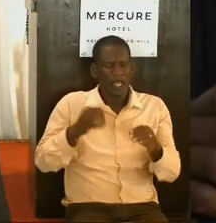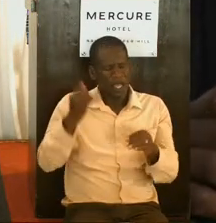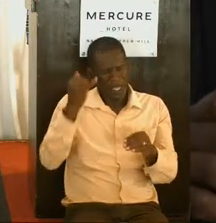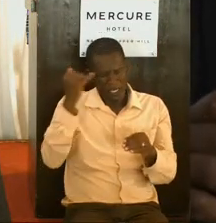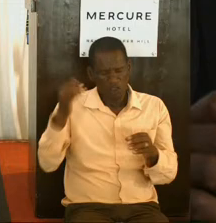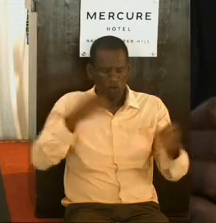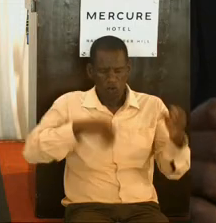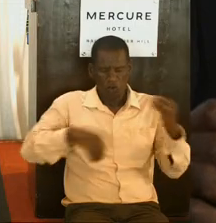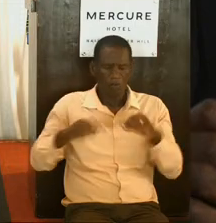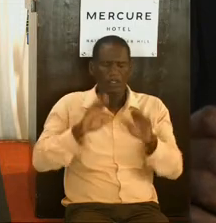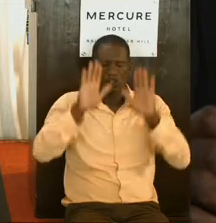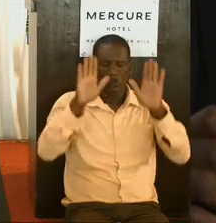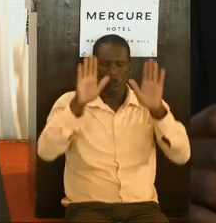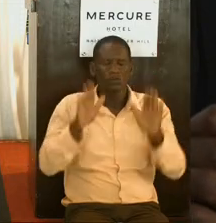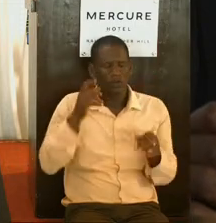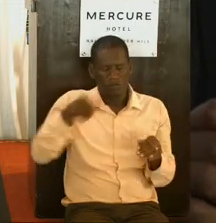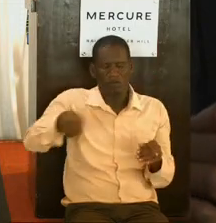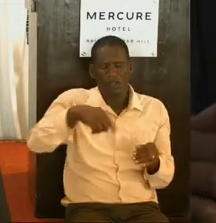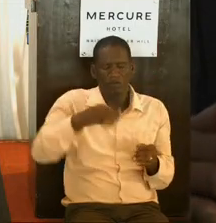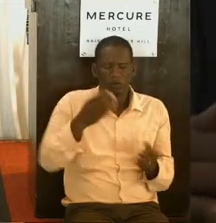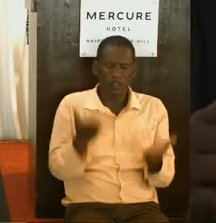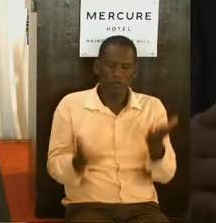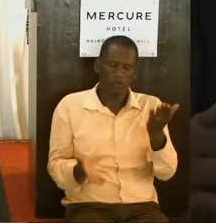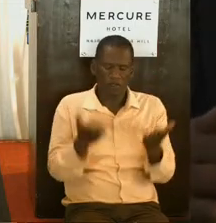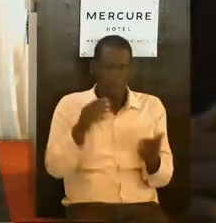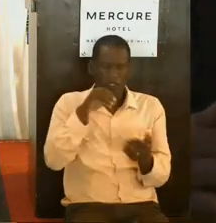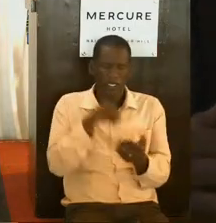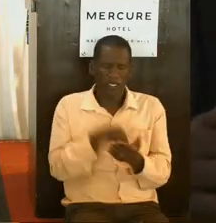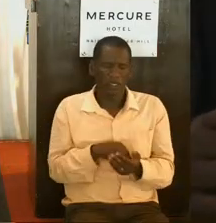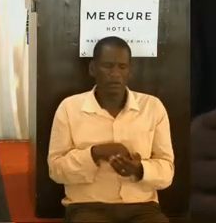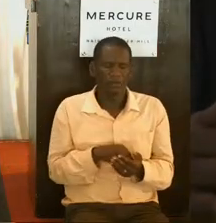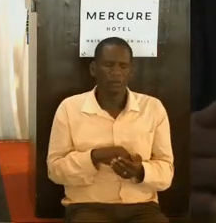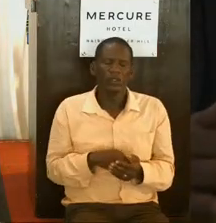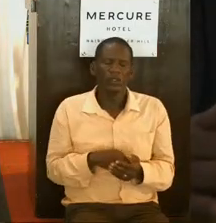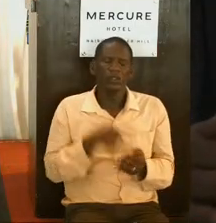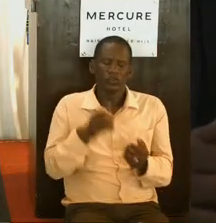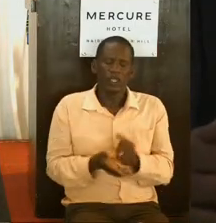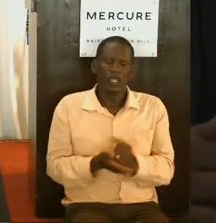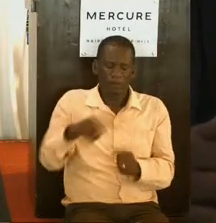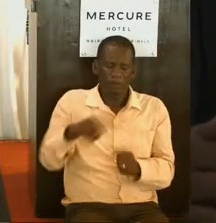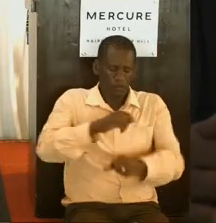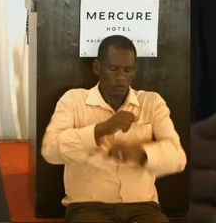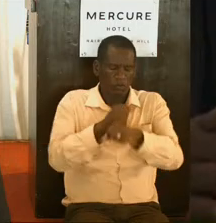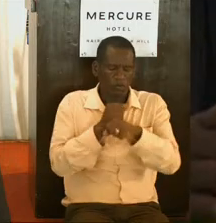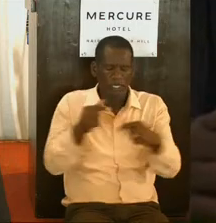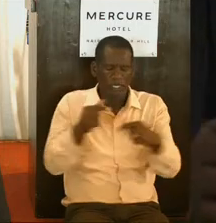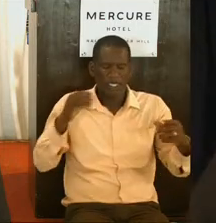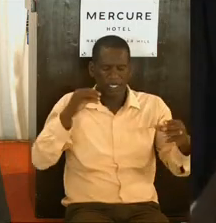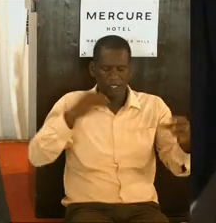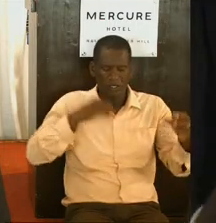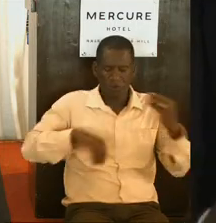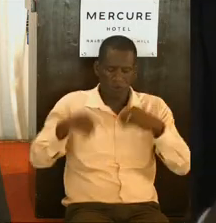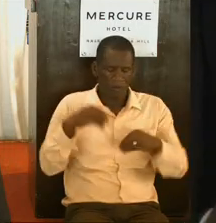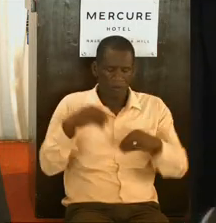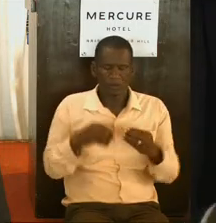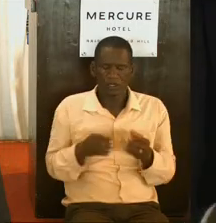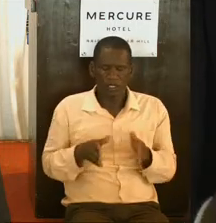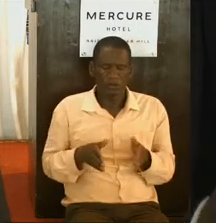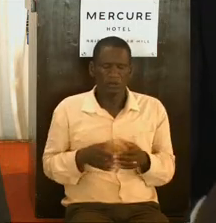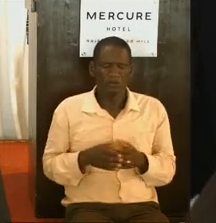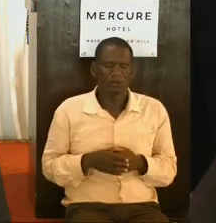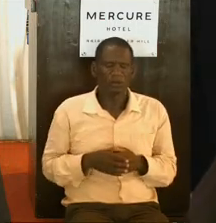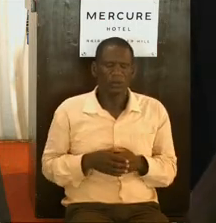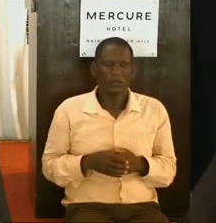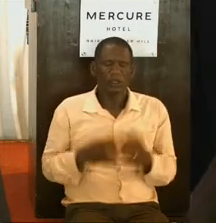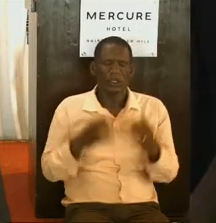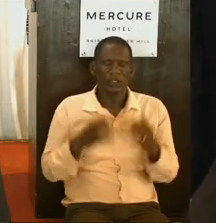this will also be important for us because values again are supposed to help us guard against excesses in the line of corruption